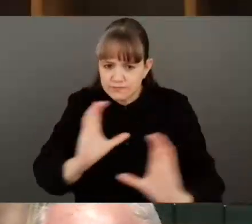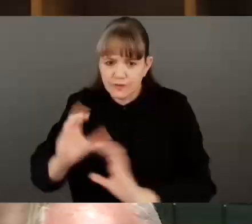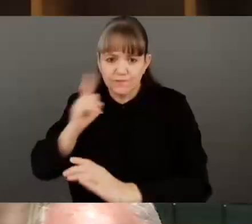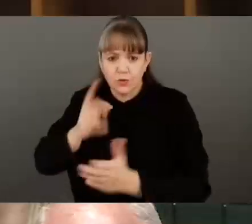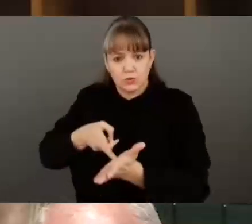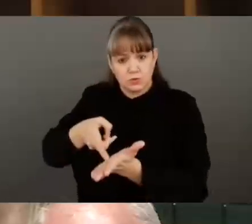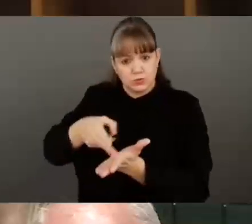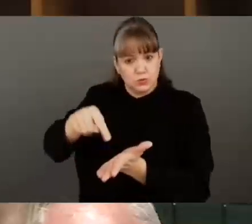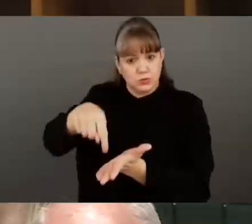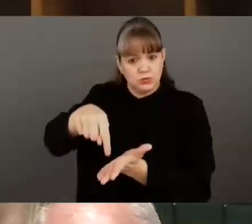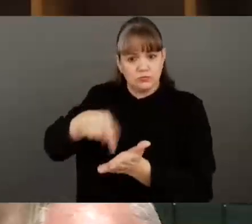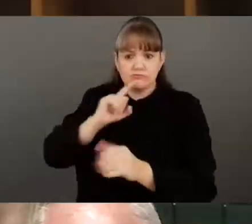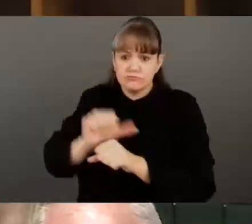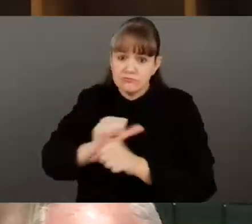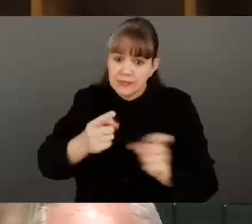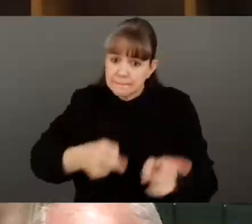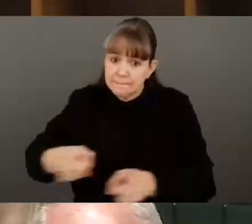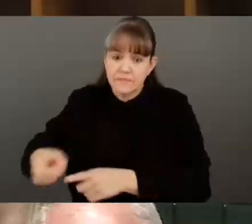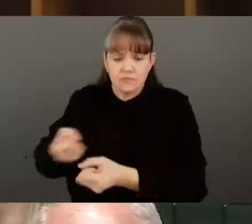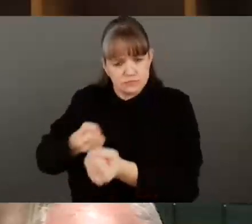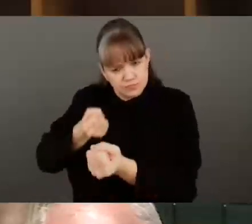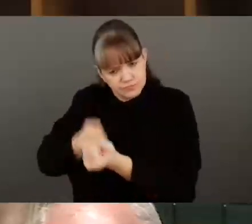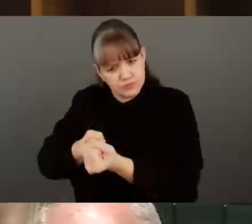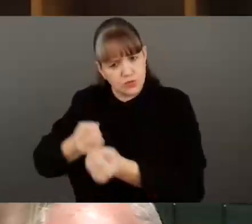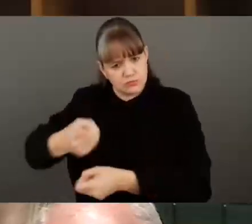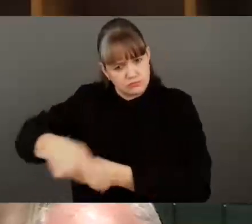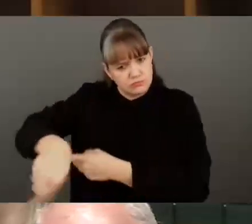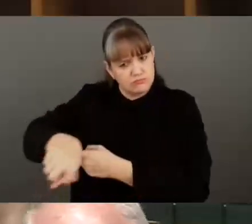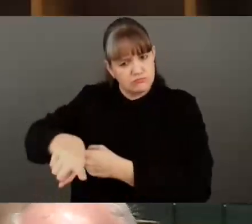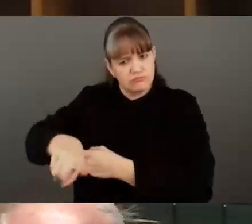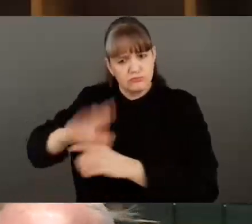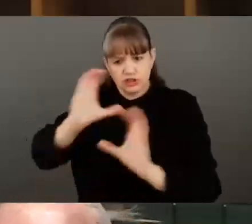pursuit of that truth, and we will continue to do that every day.